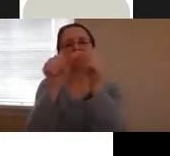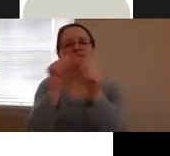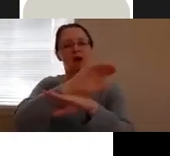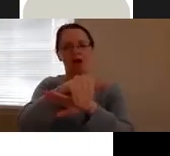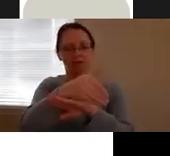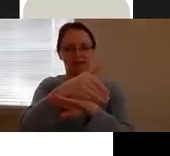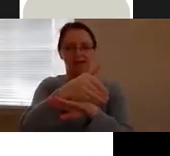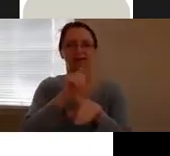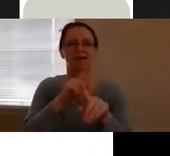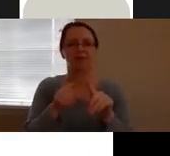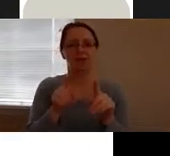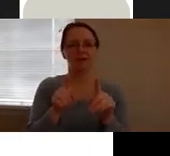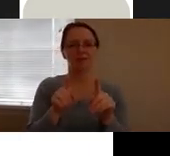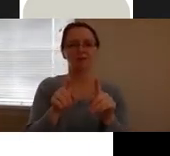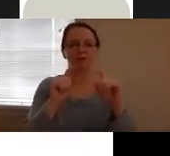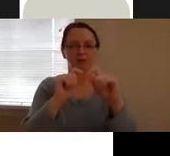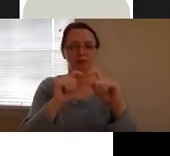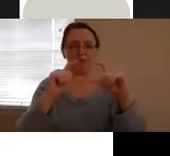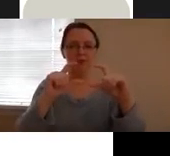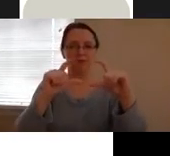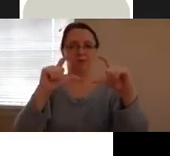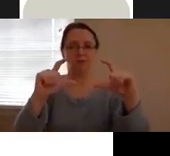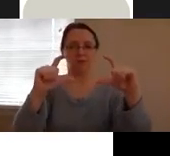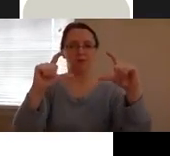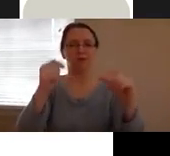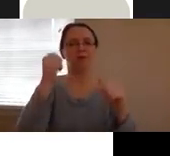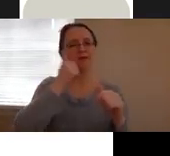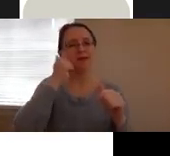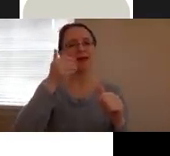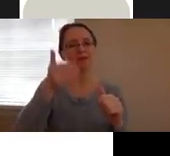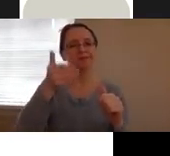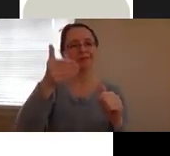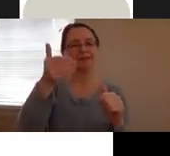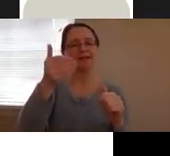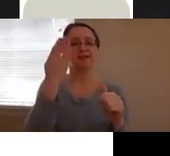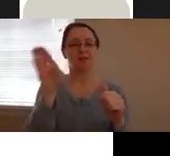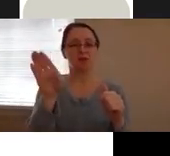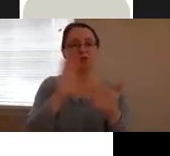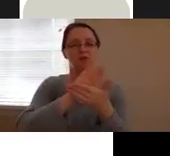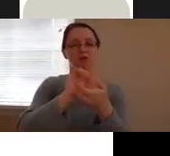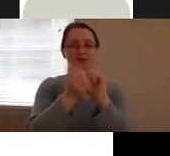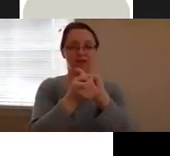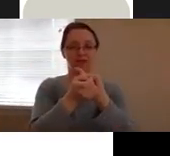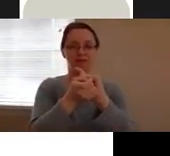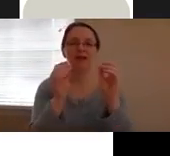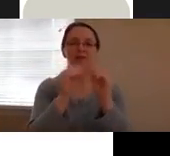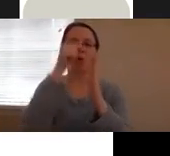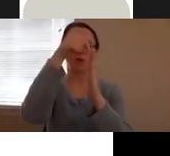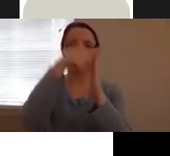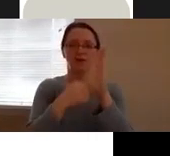as we move on with the study, the blue got consolidated, so the sleep is much